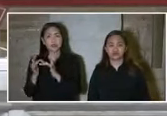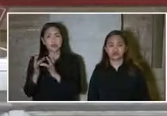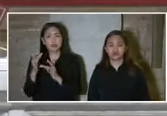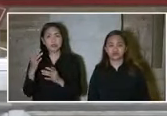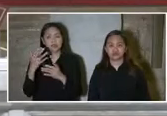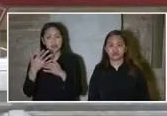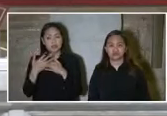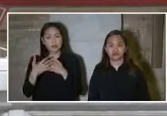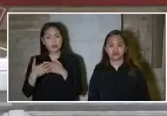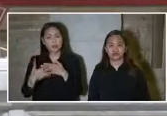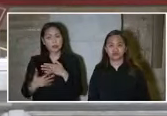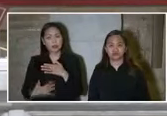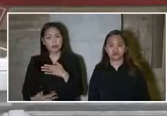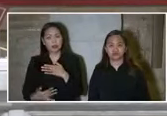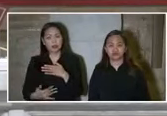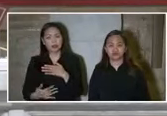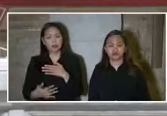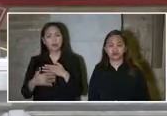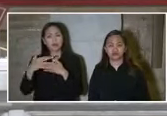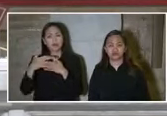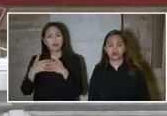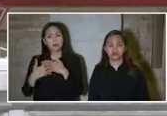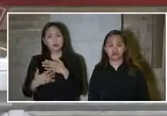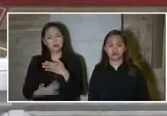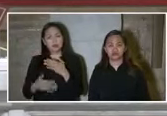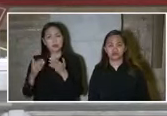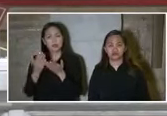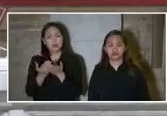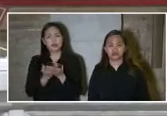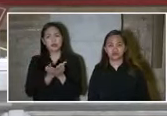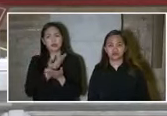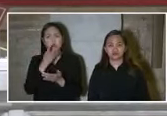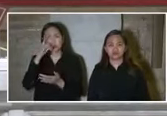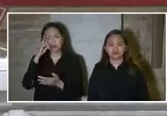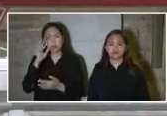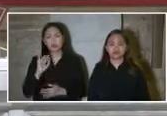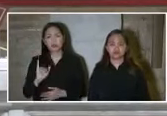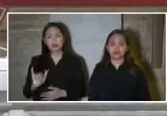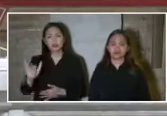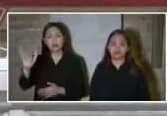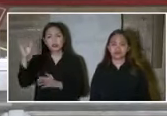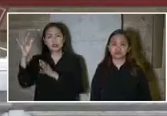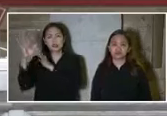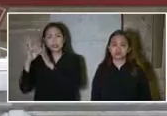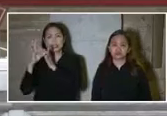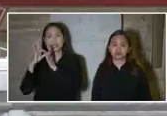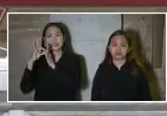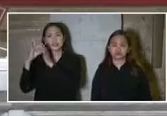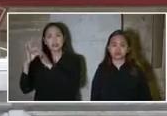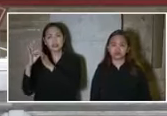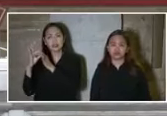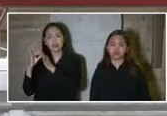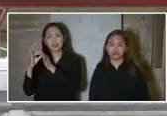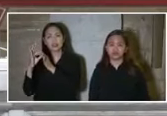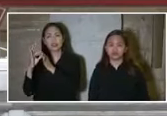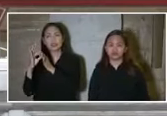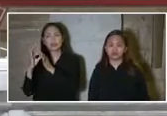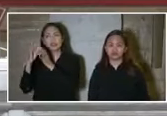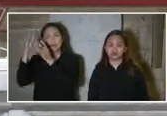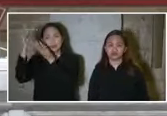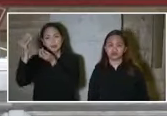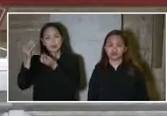my blood, the blood of the new and eternal covenant, which will be